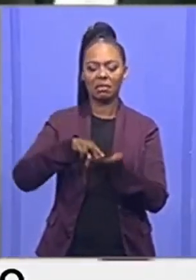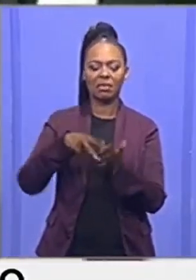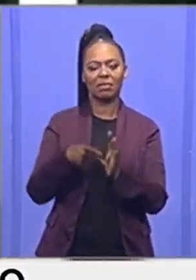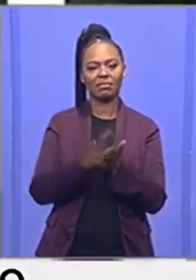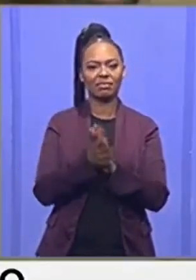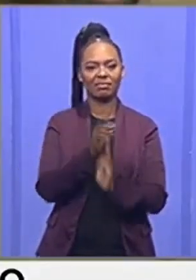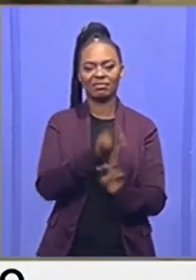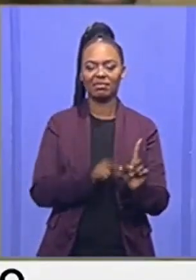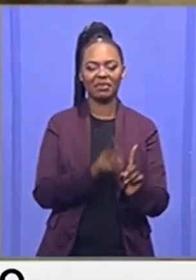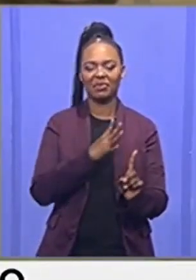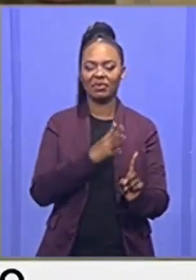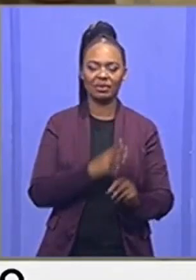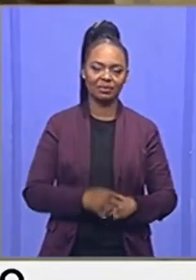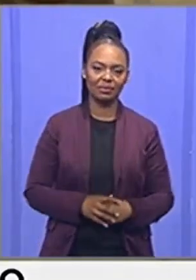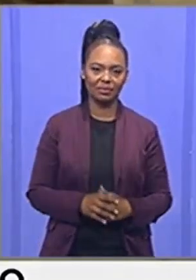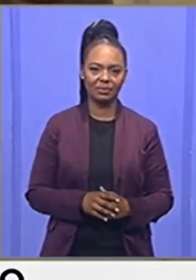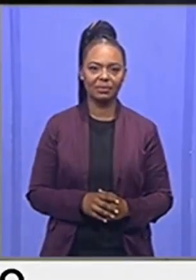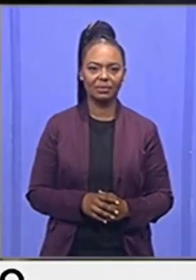serodumo sa gagwe.